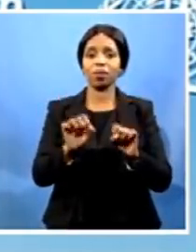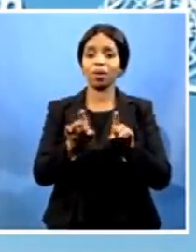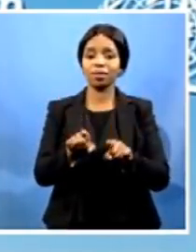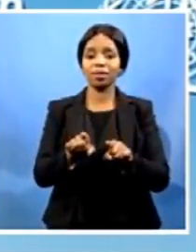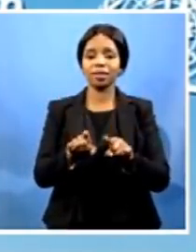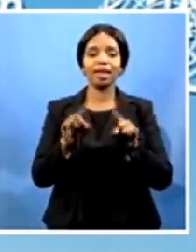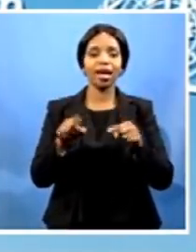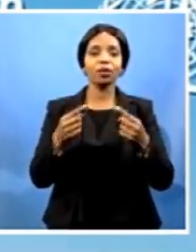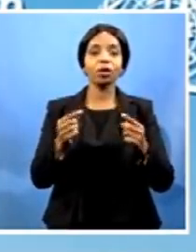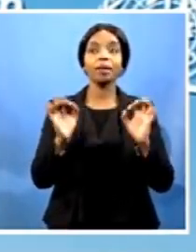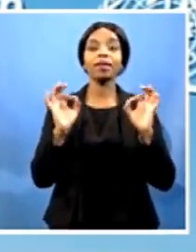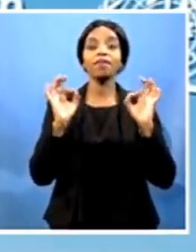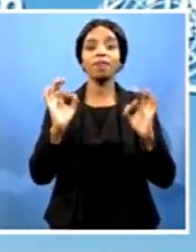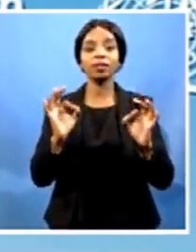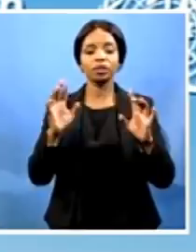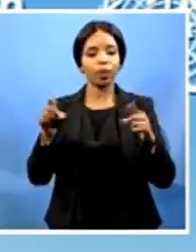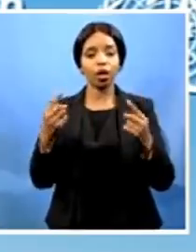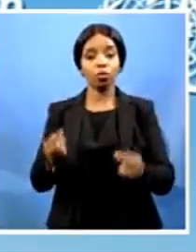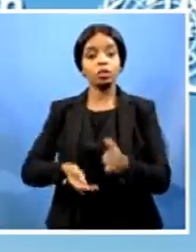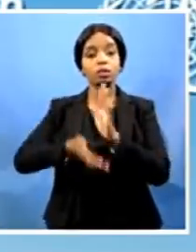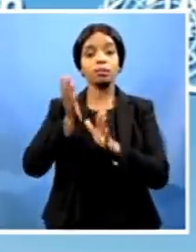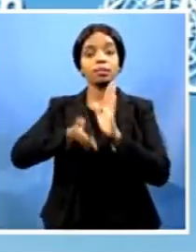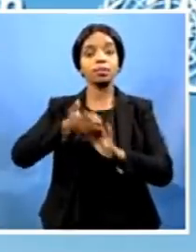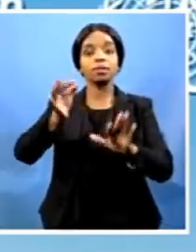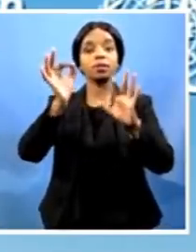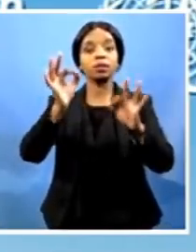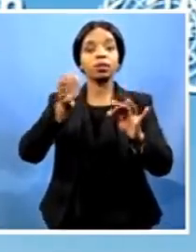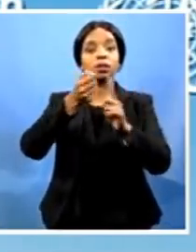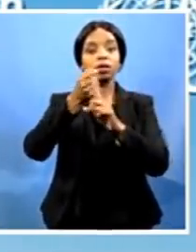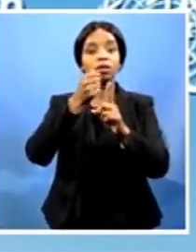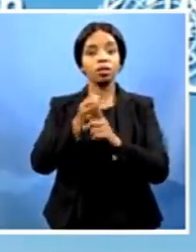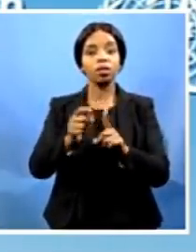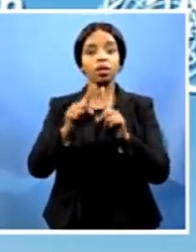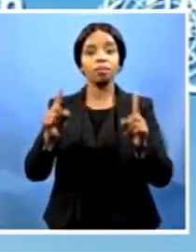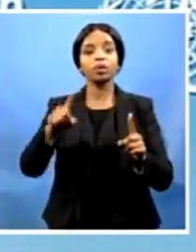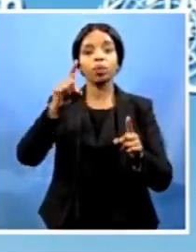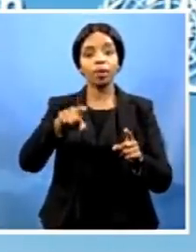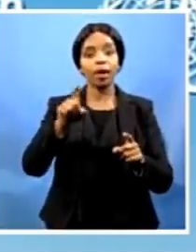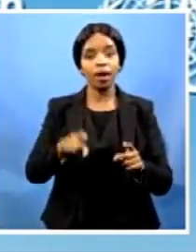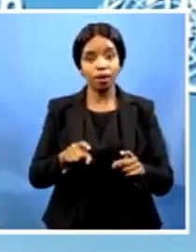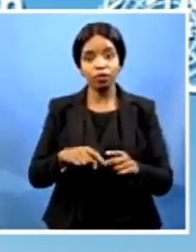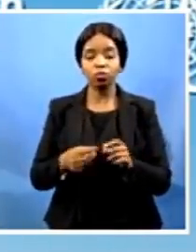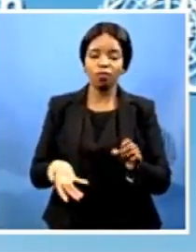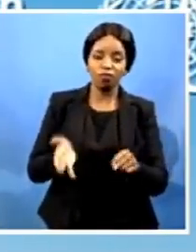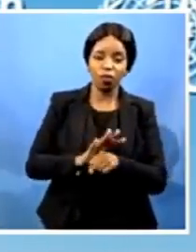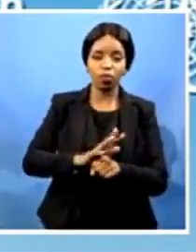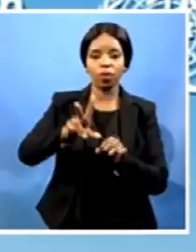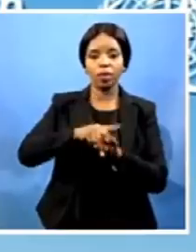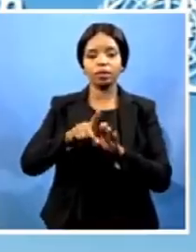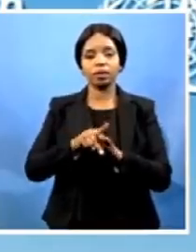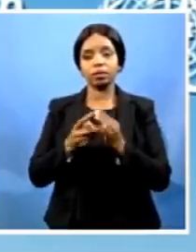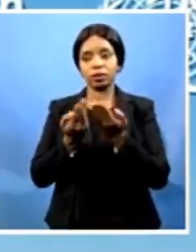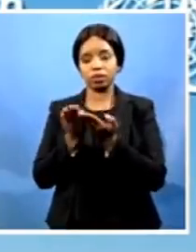effective without empowering our people and without full participation of our people.